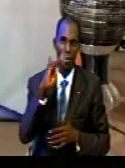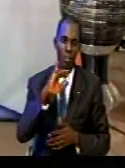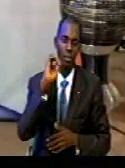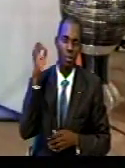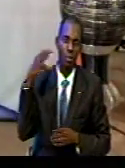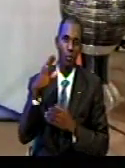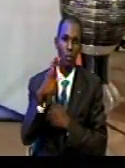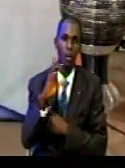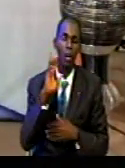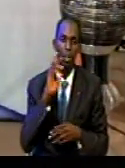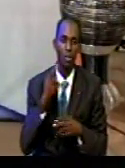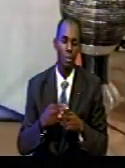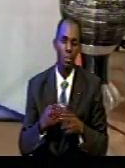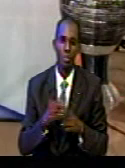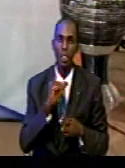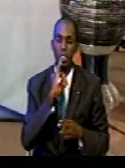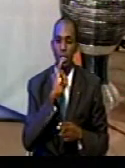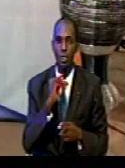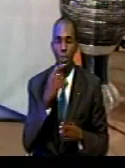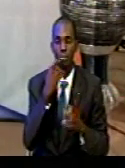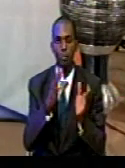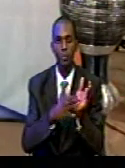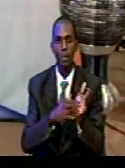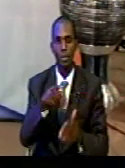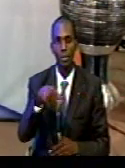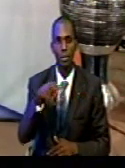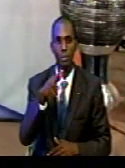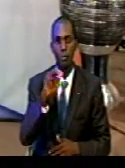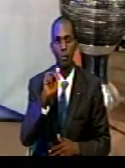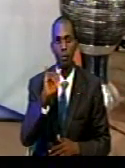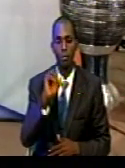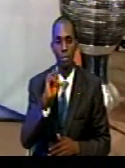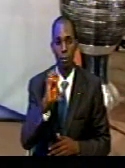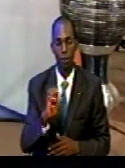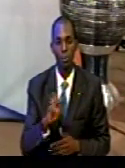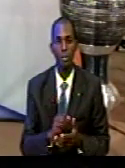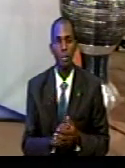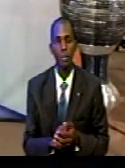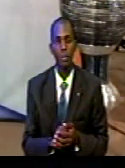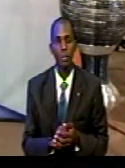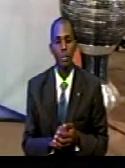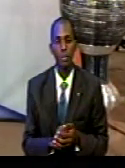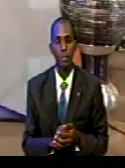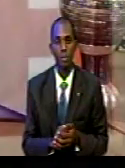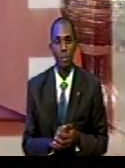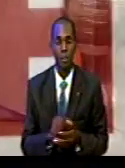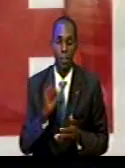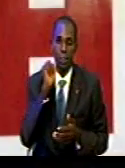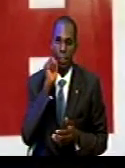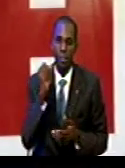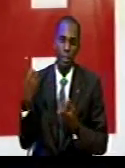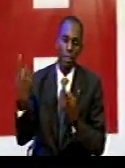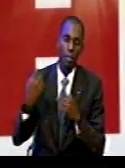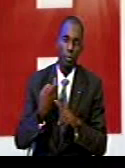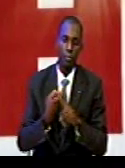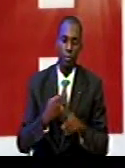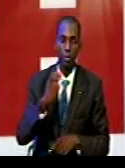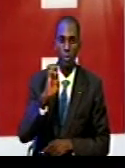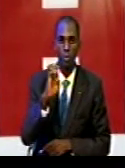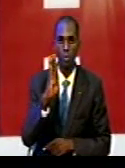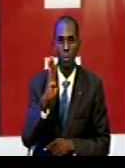Lord! Hallelujah! By the grace of God, my name is Shuku Grace. I'm from Ebonyi State,